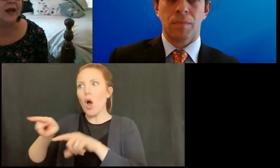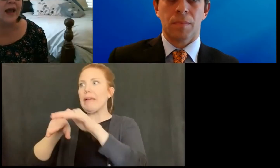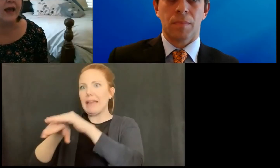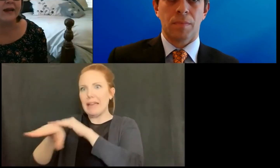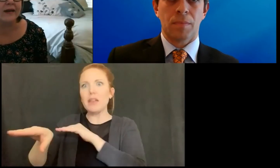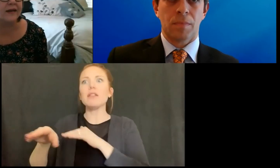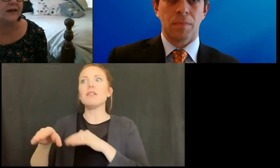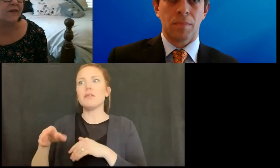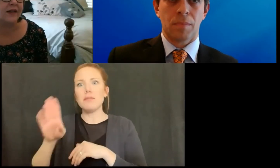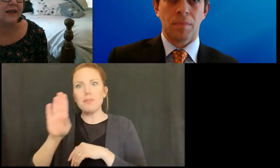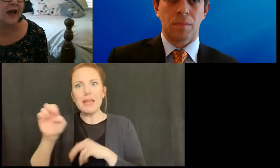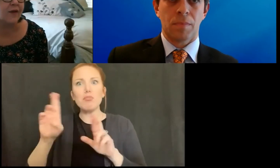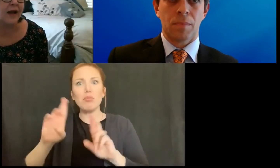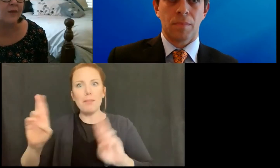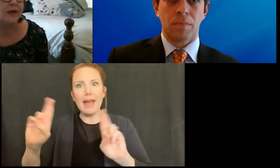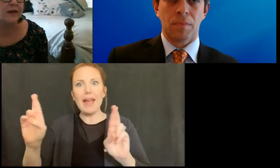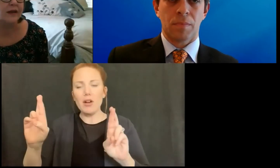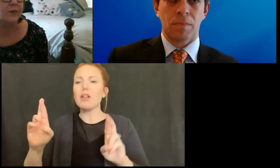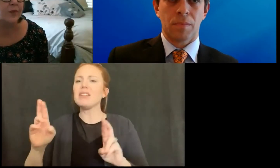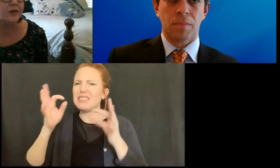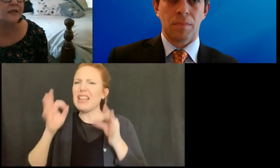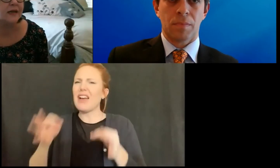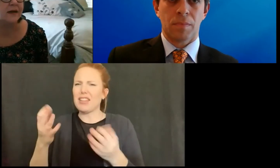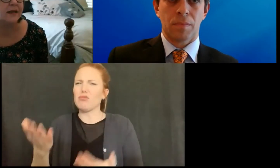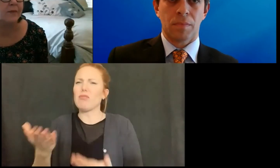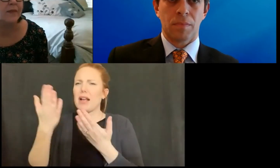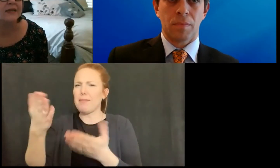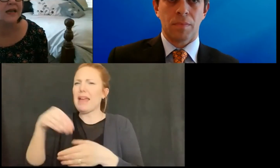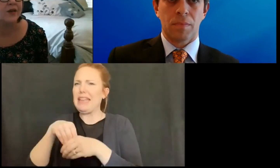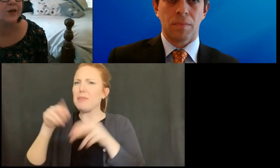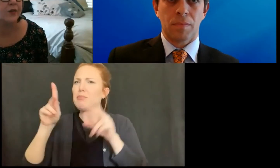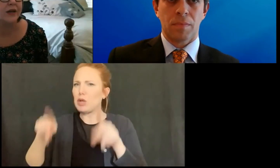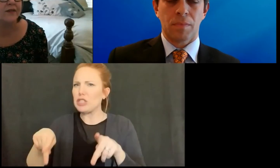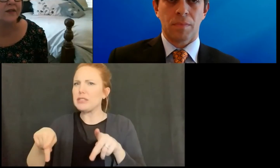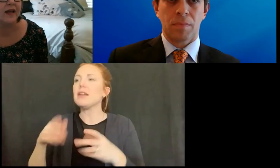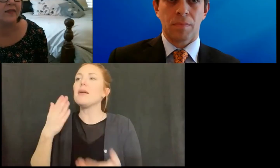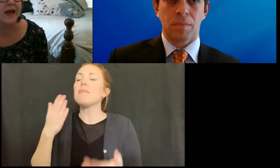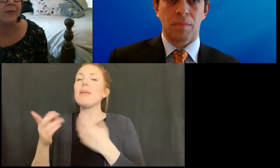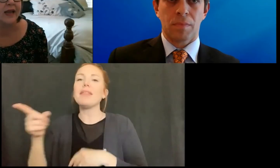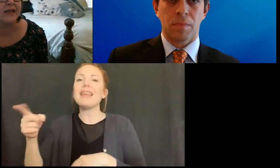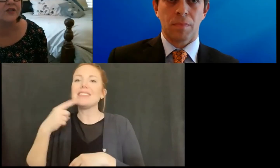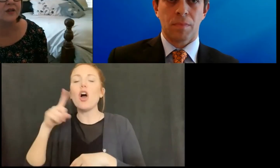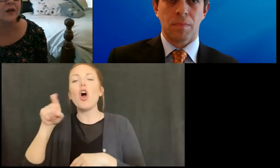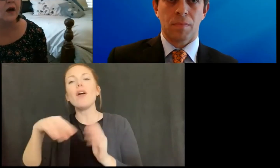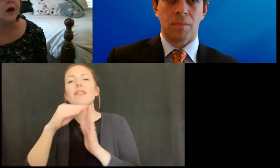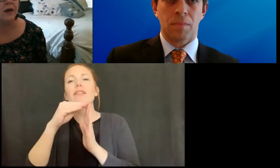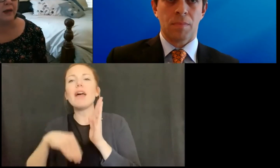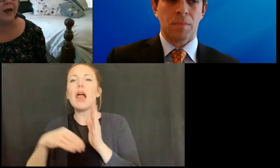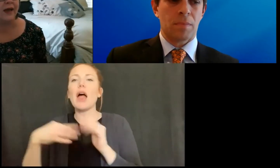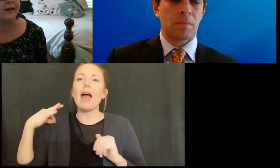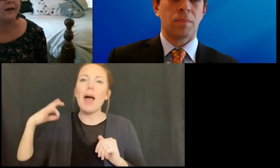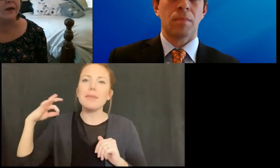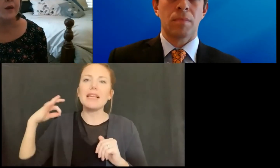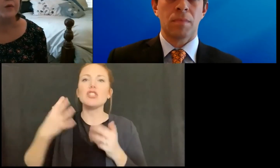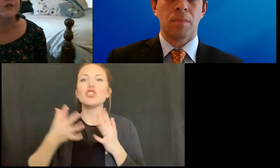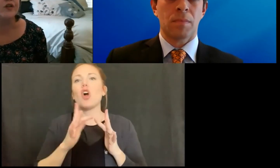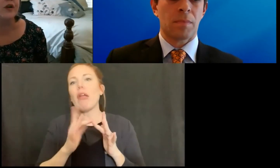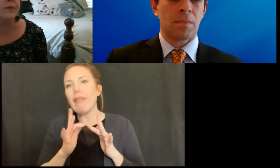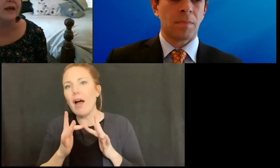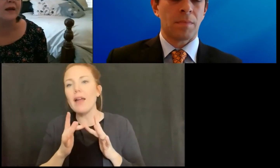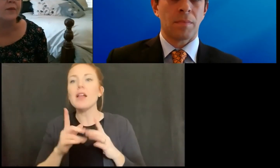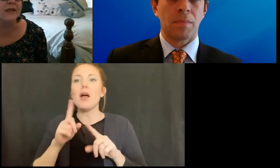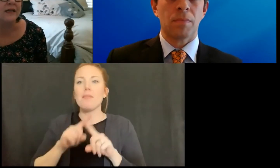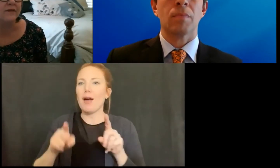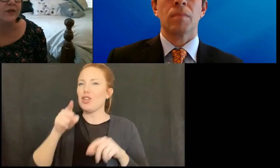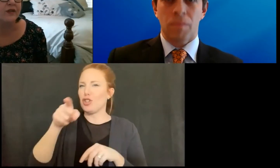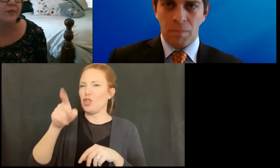prepared, and definitely I recommend in person. They may tell you need to fill out the application online, but you're going to